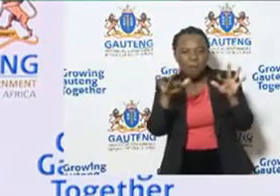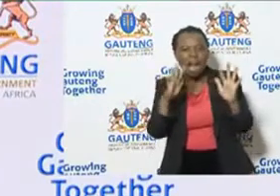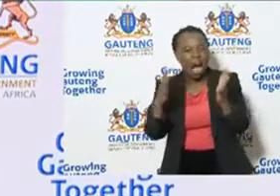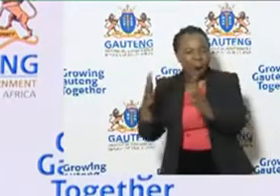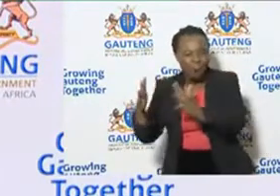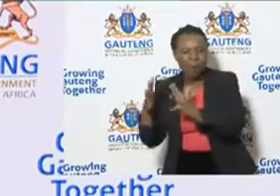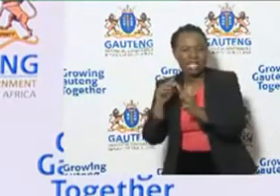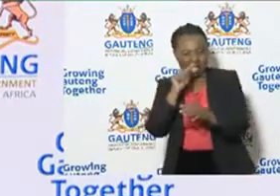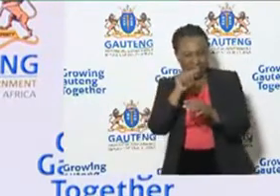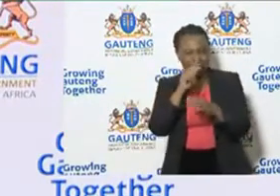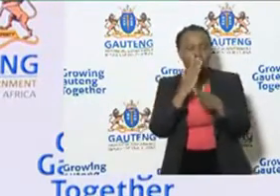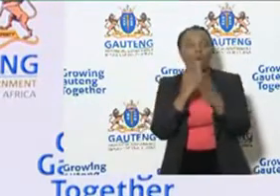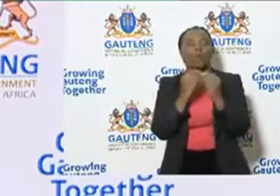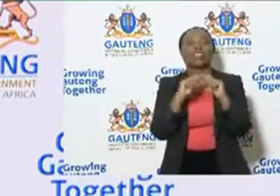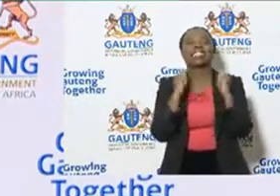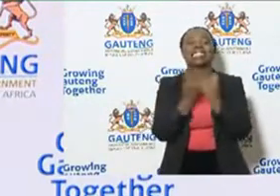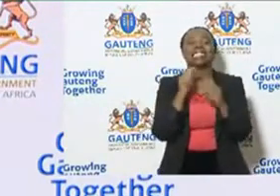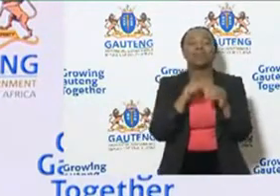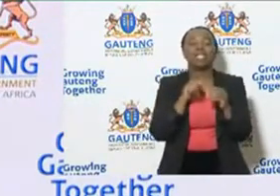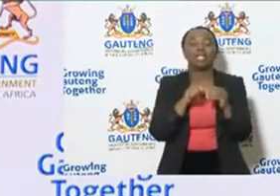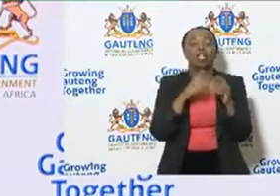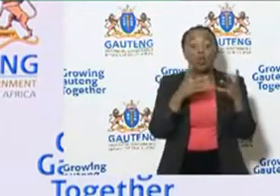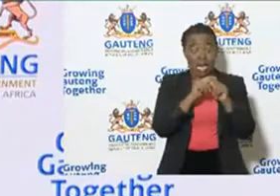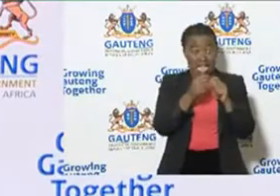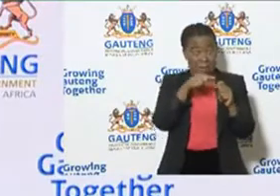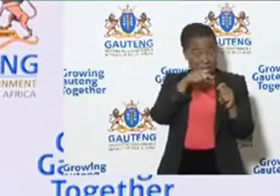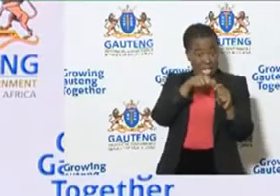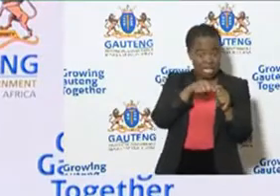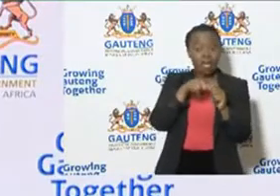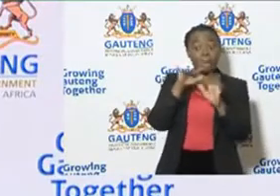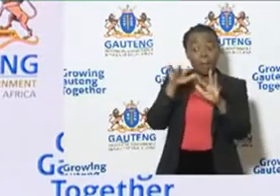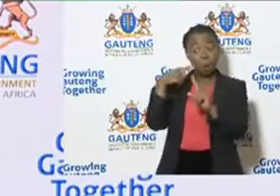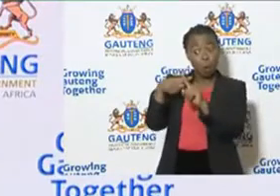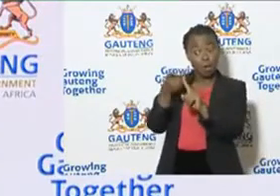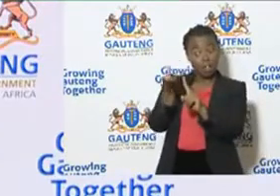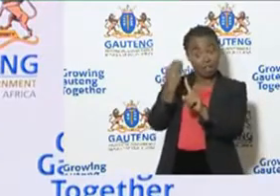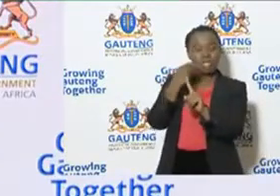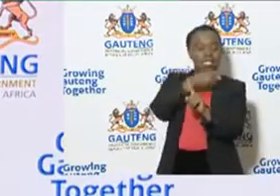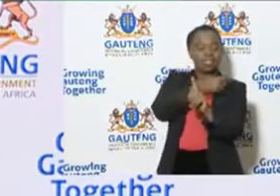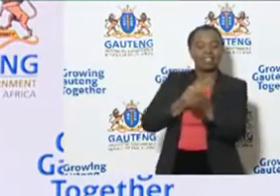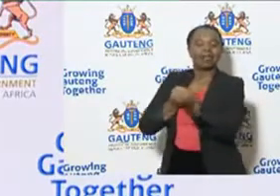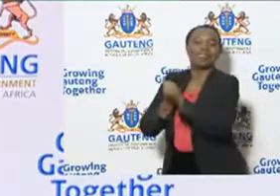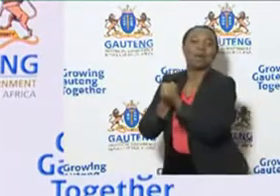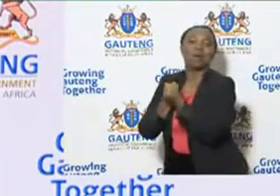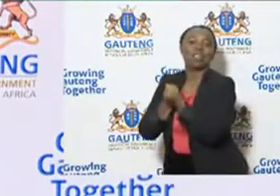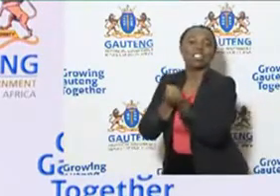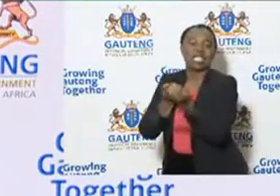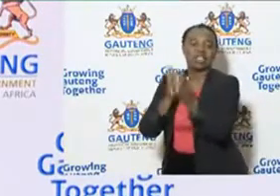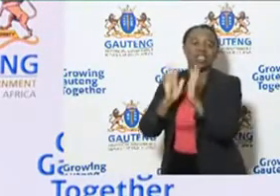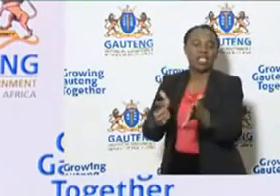teams to be able to provide support to those who have tested positive. Instead of allowing the